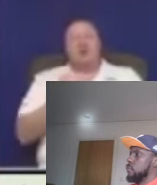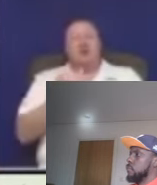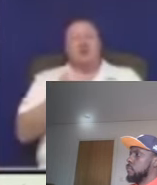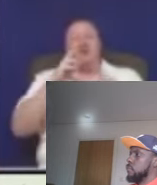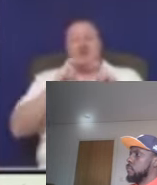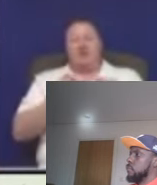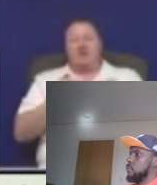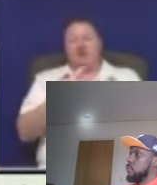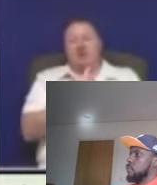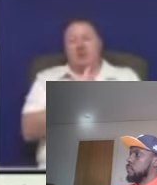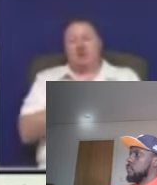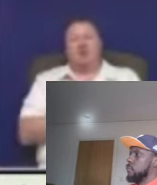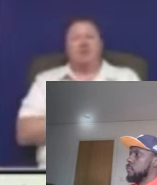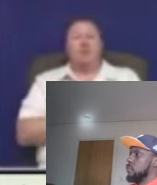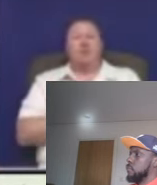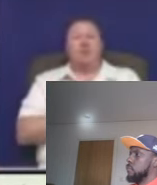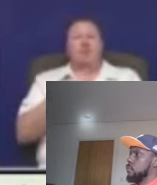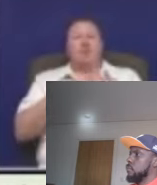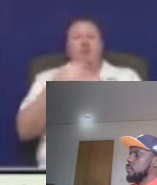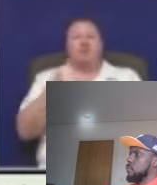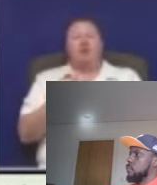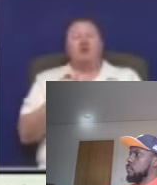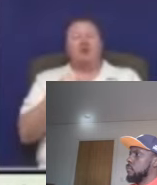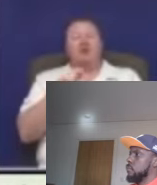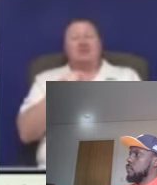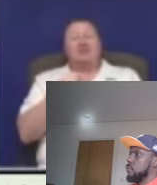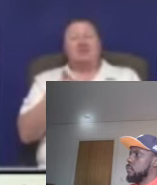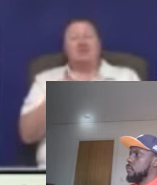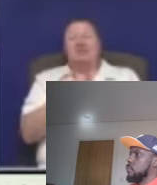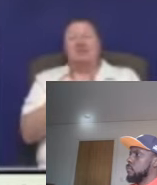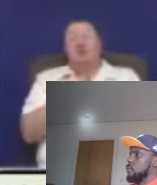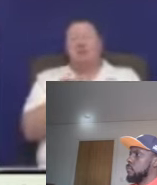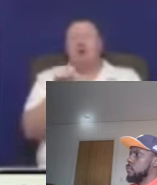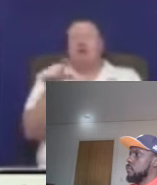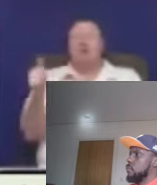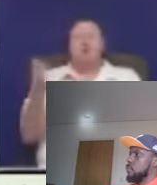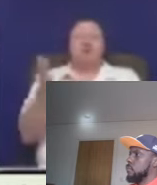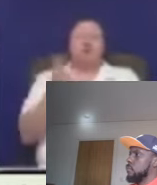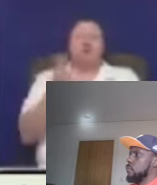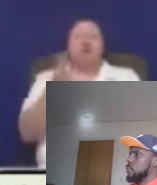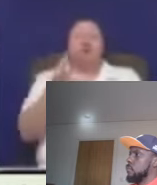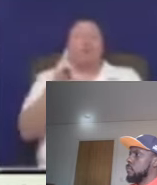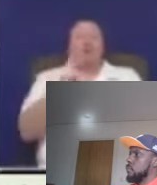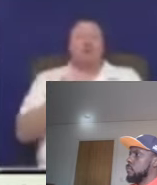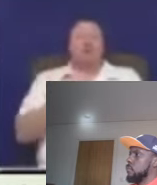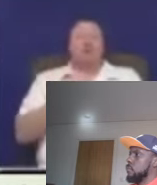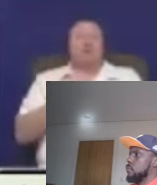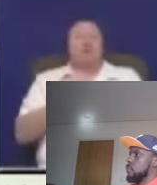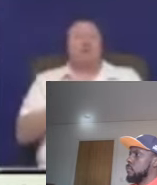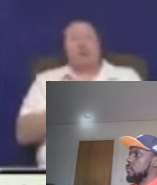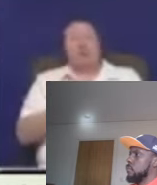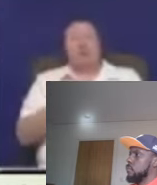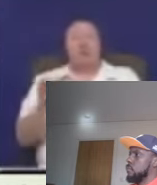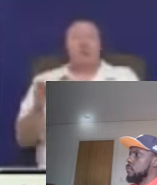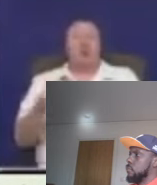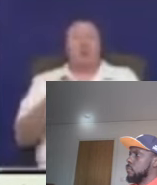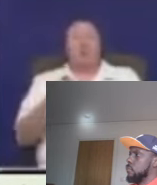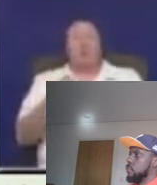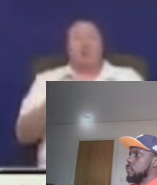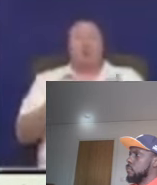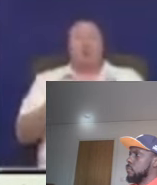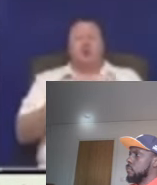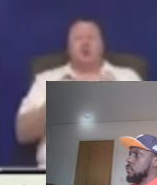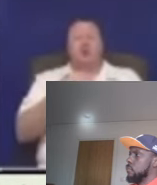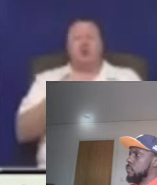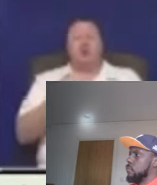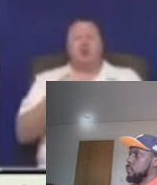underway. This project, amongst many others, highlights a pattern of stalled and mismanaged construction projects that we are